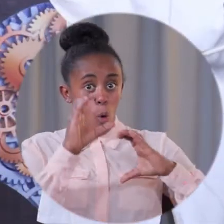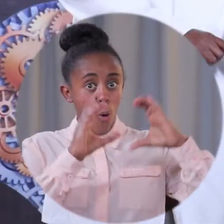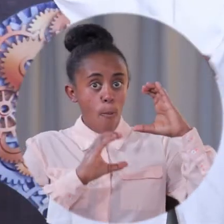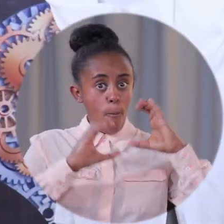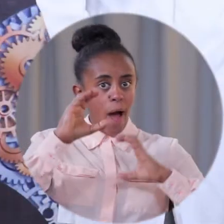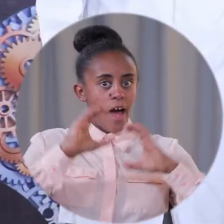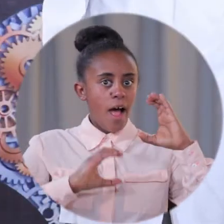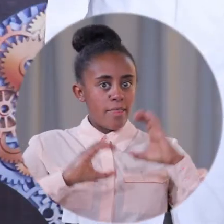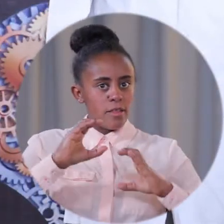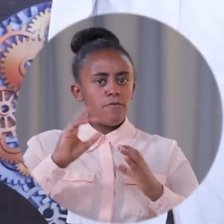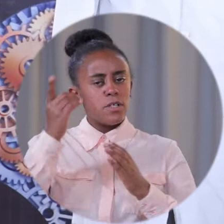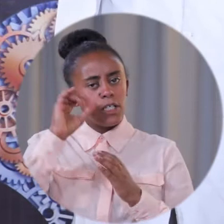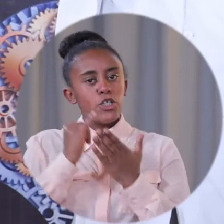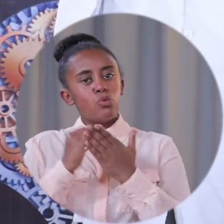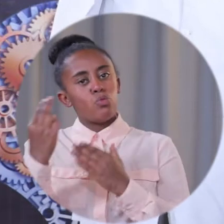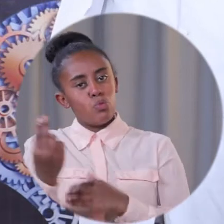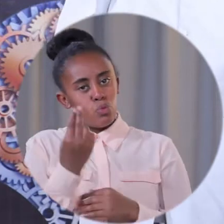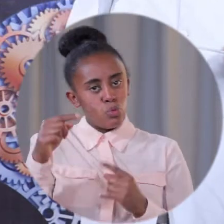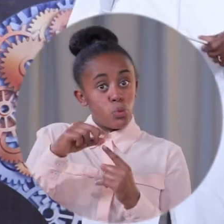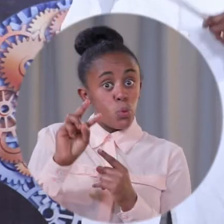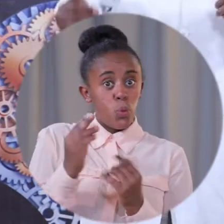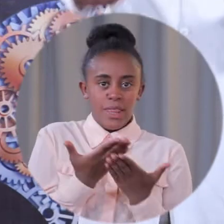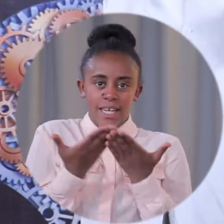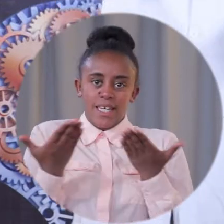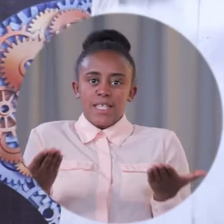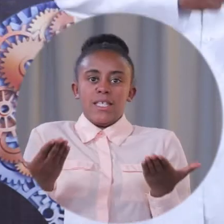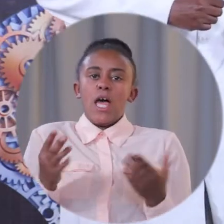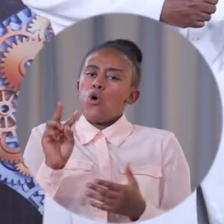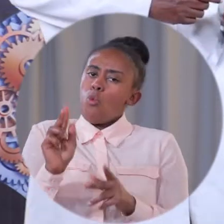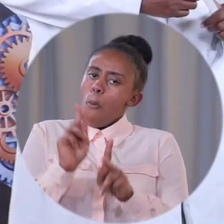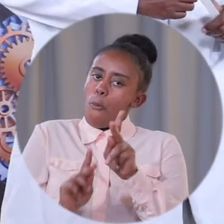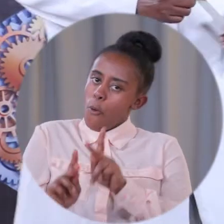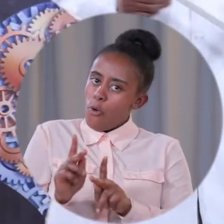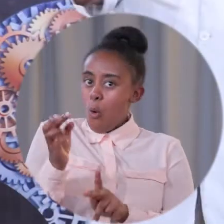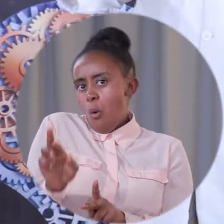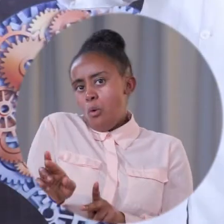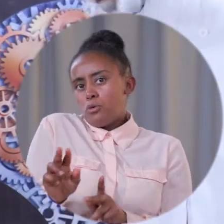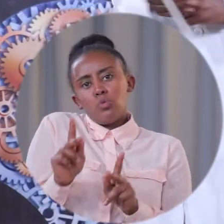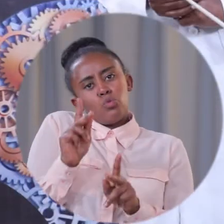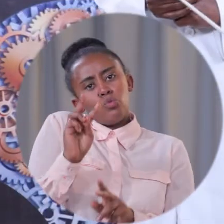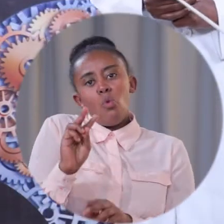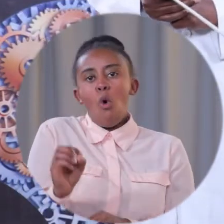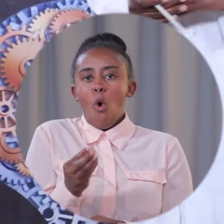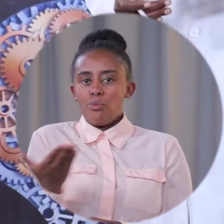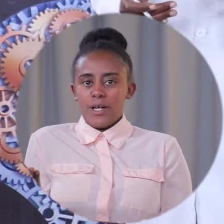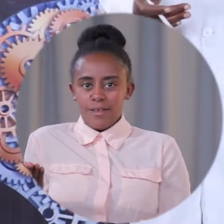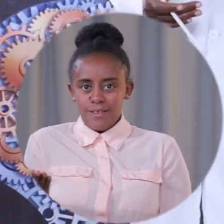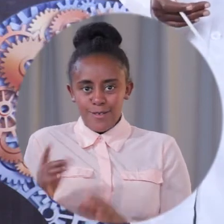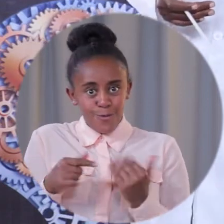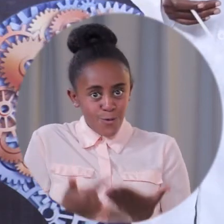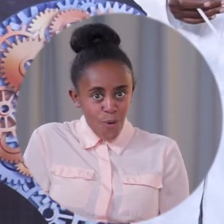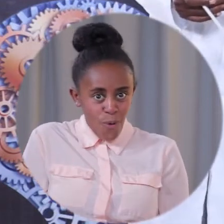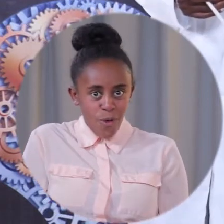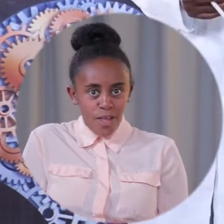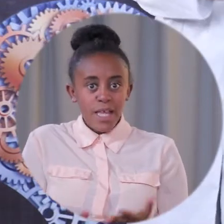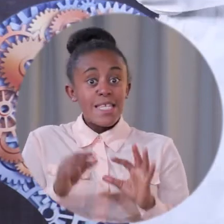Comparative degree is used to compare two things, two people, or two objects. So,